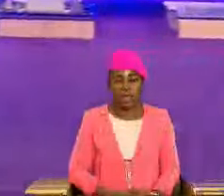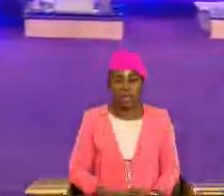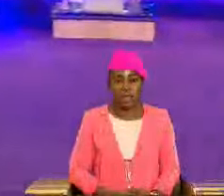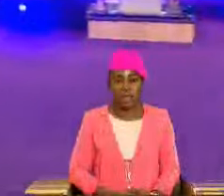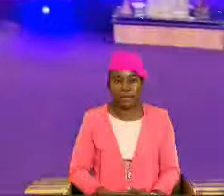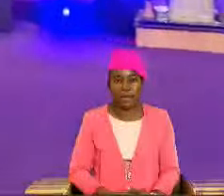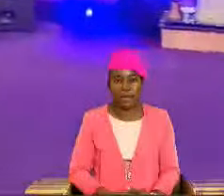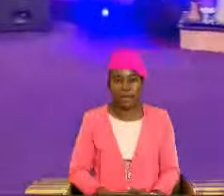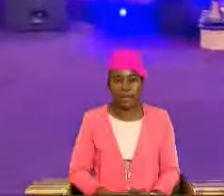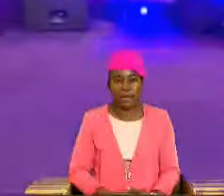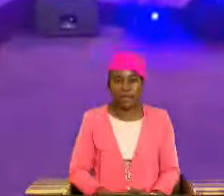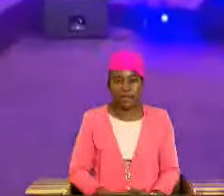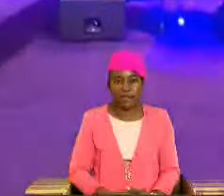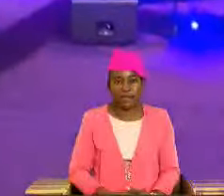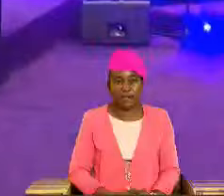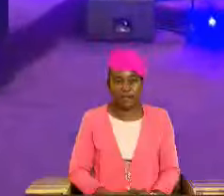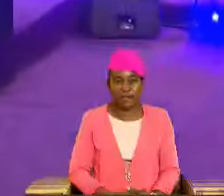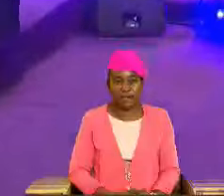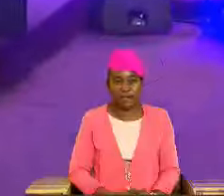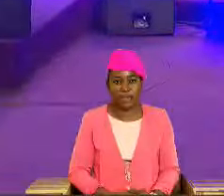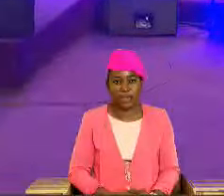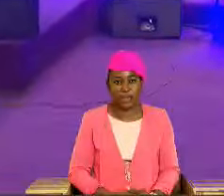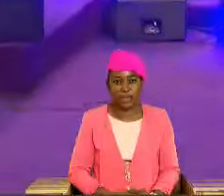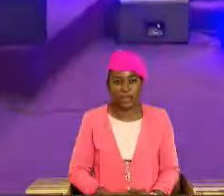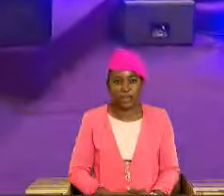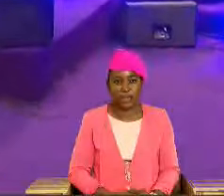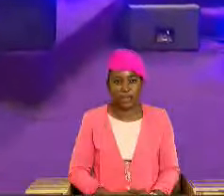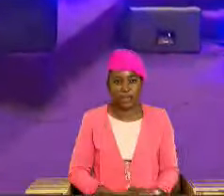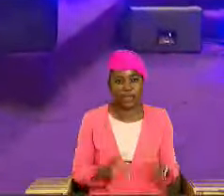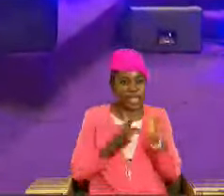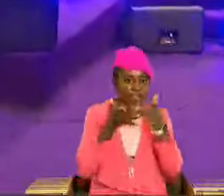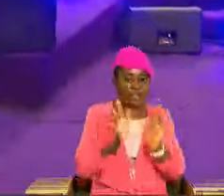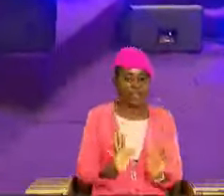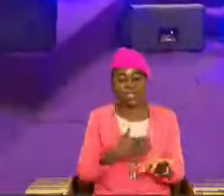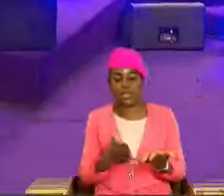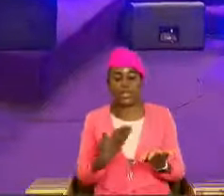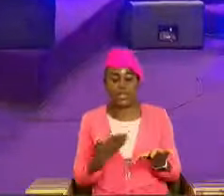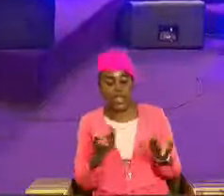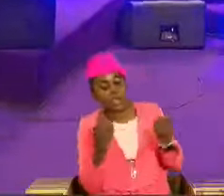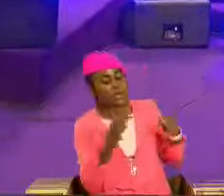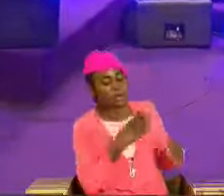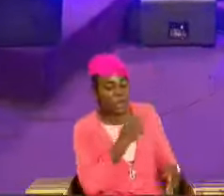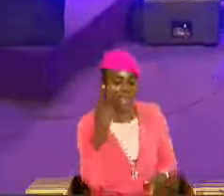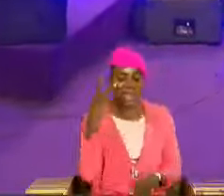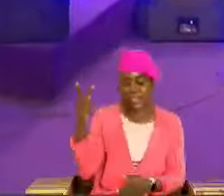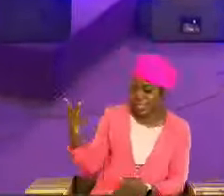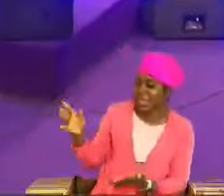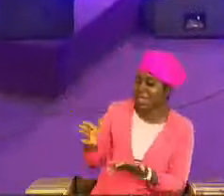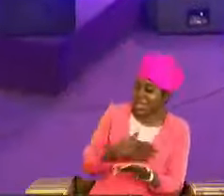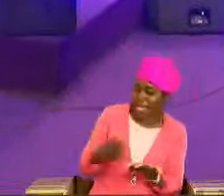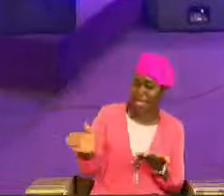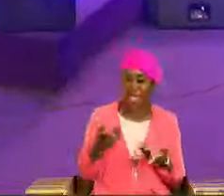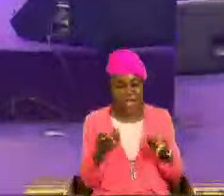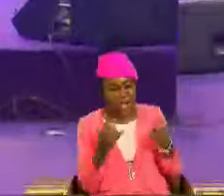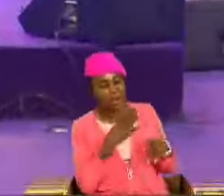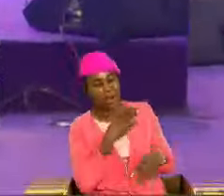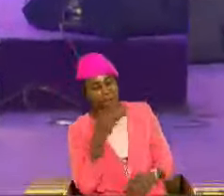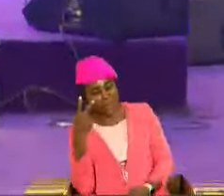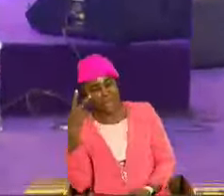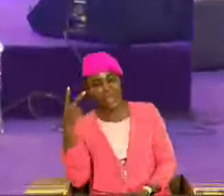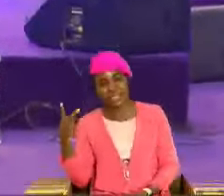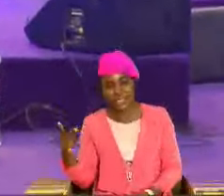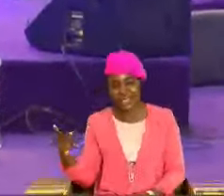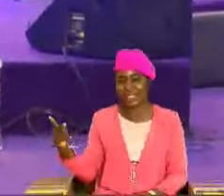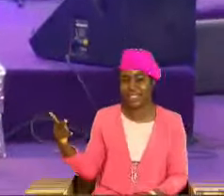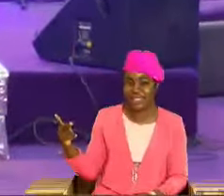hand come and see come and see come and see